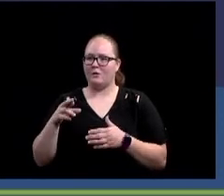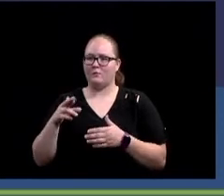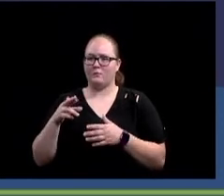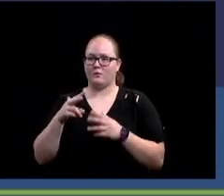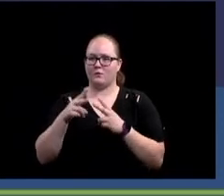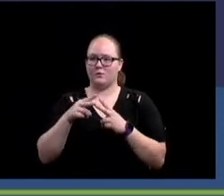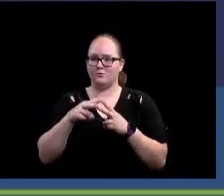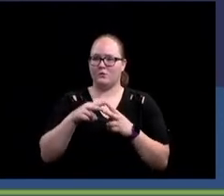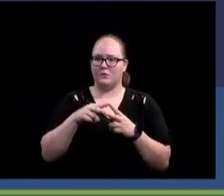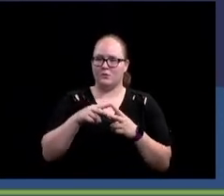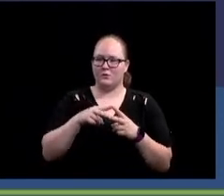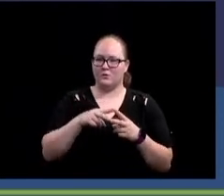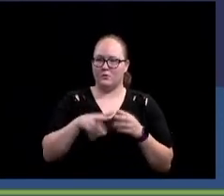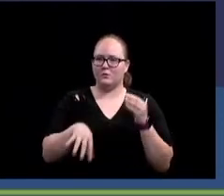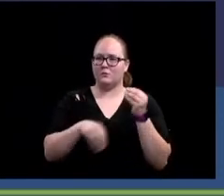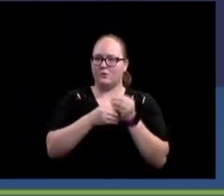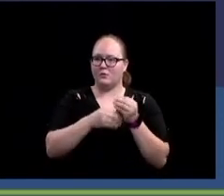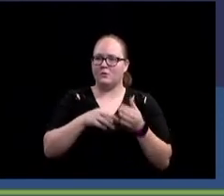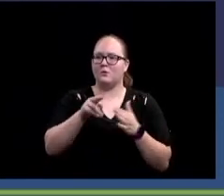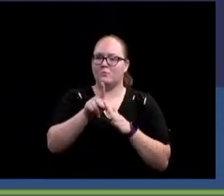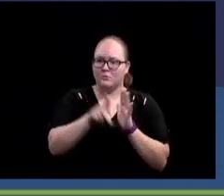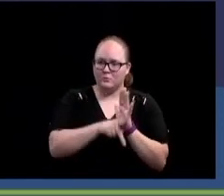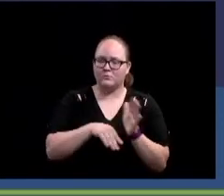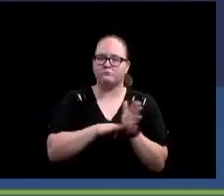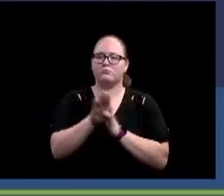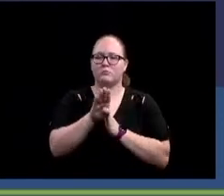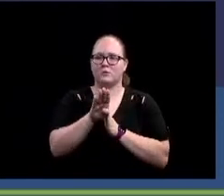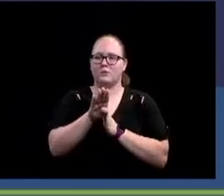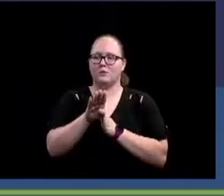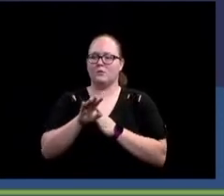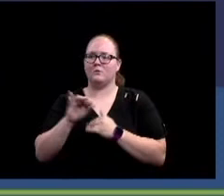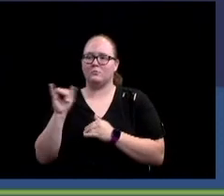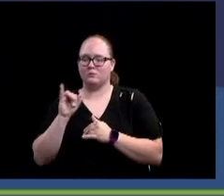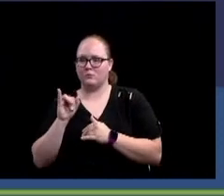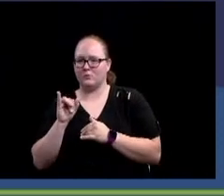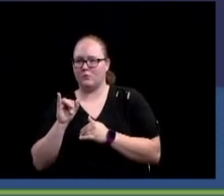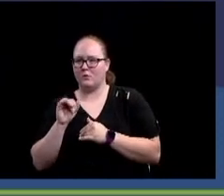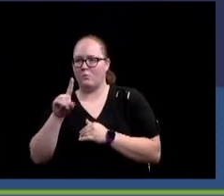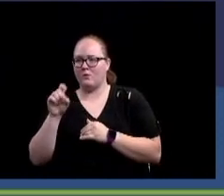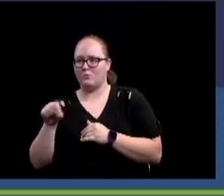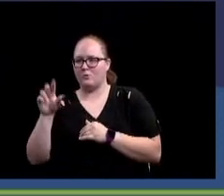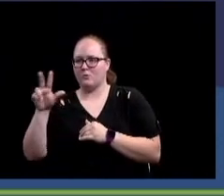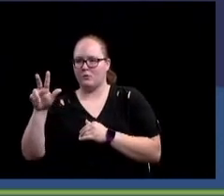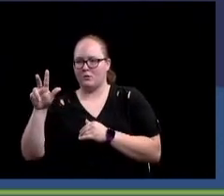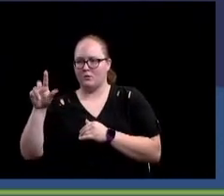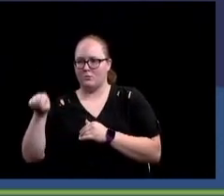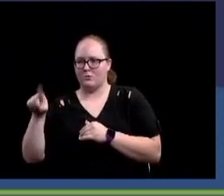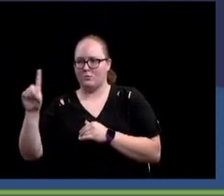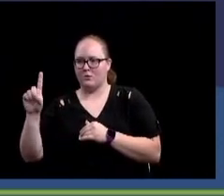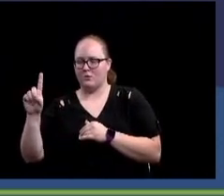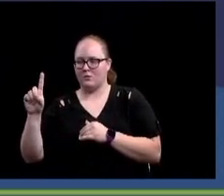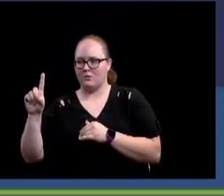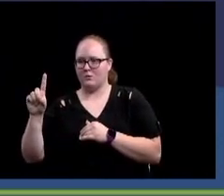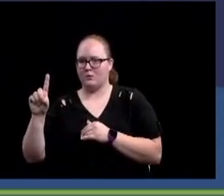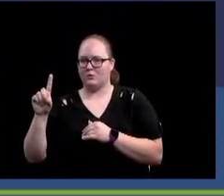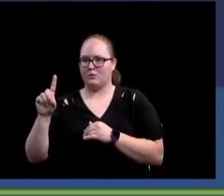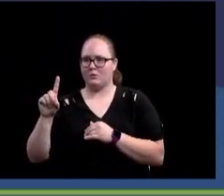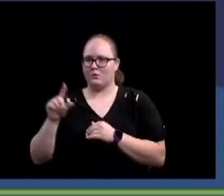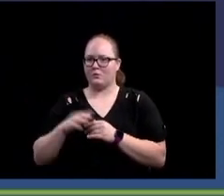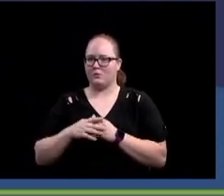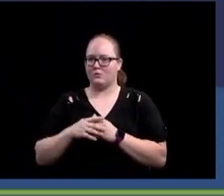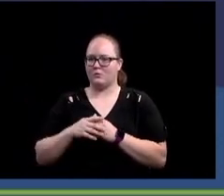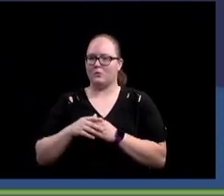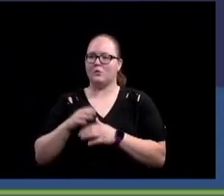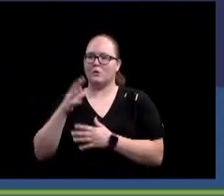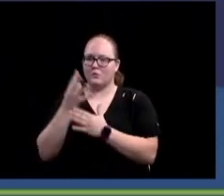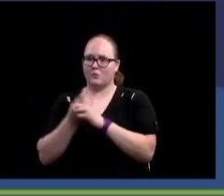are action item 1.3.1, to embrace a culture of transparency, law enforcement agencies should make all department policies available